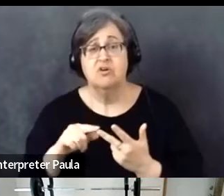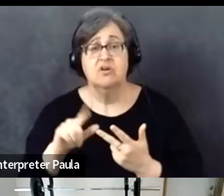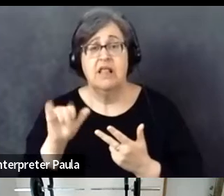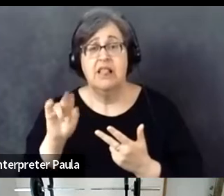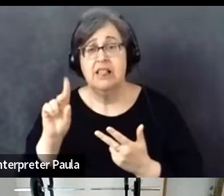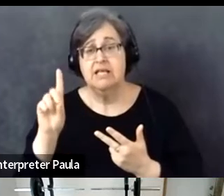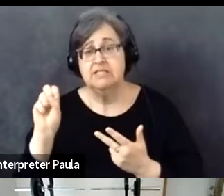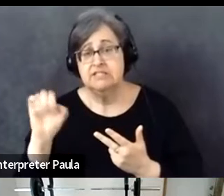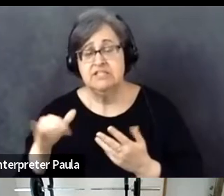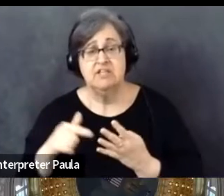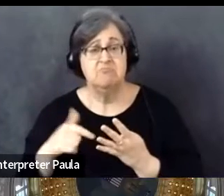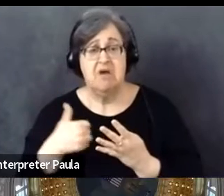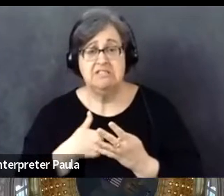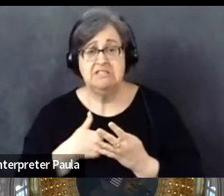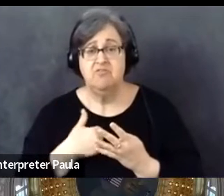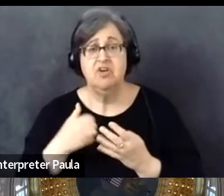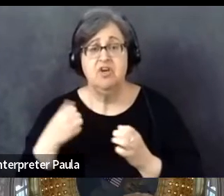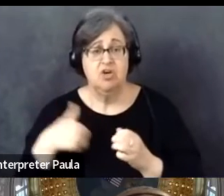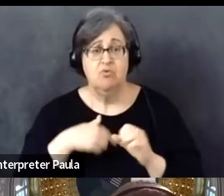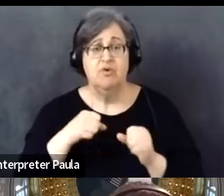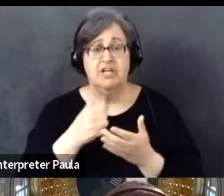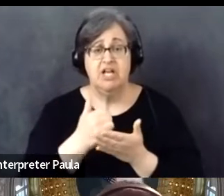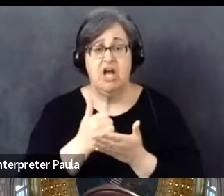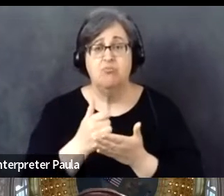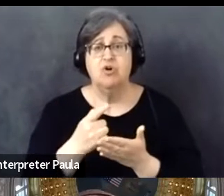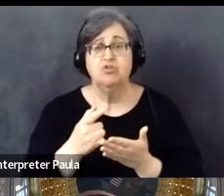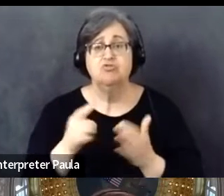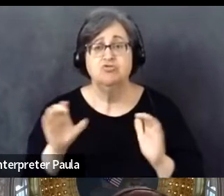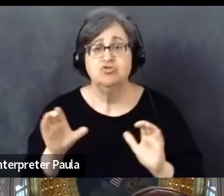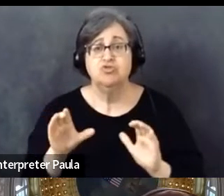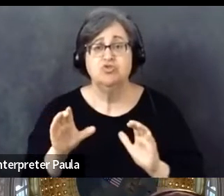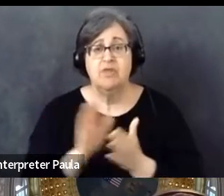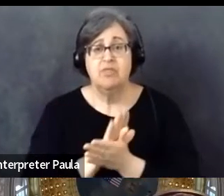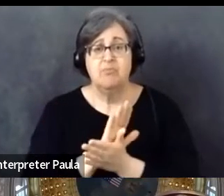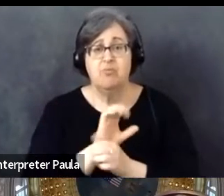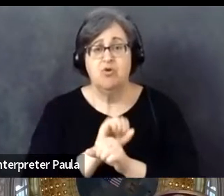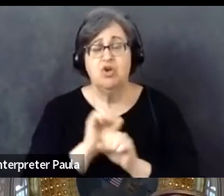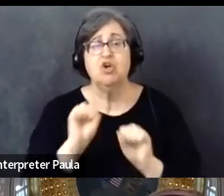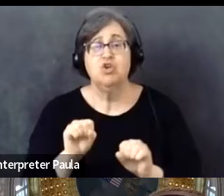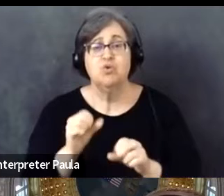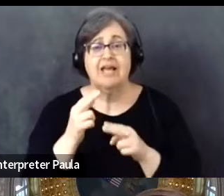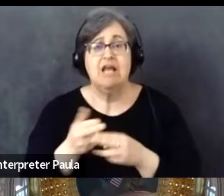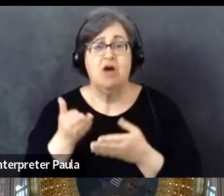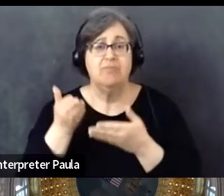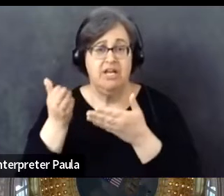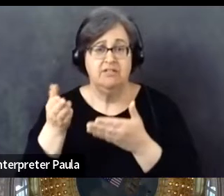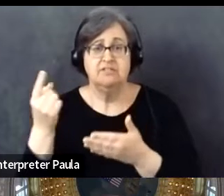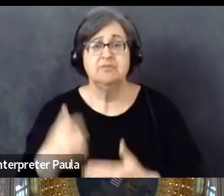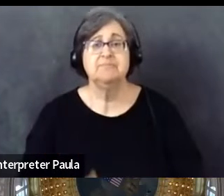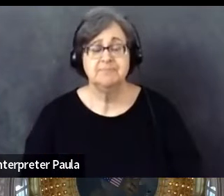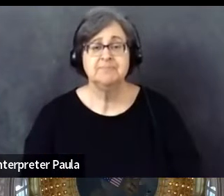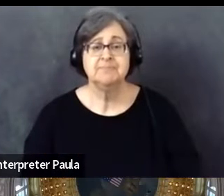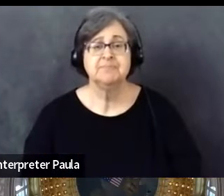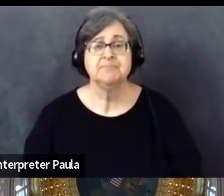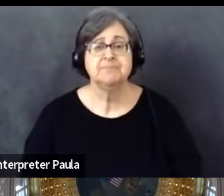myself, and we can help you get that paperwork filled out so you can nominate people.